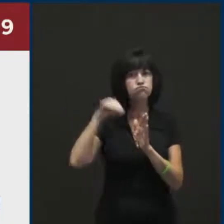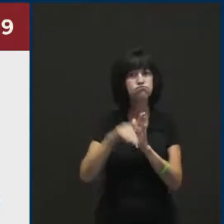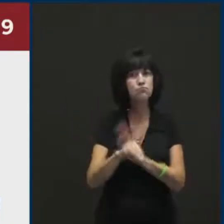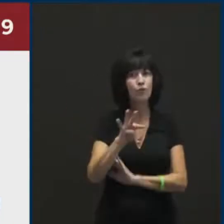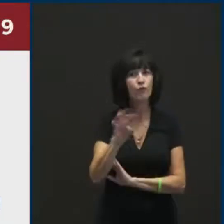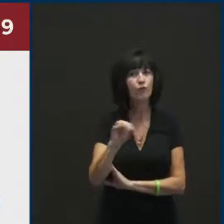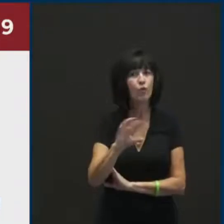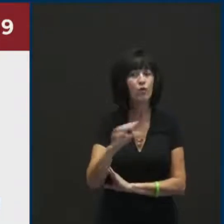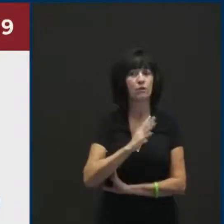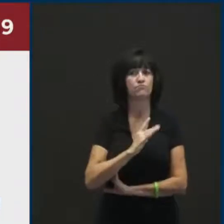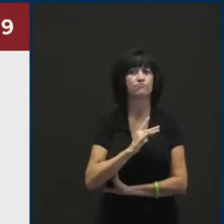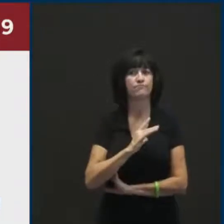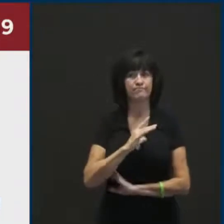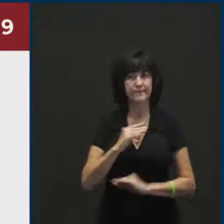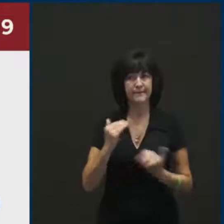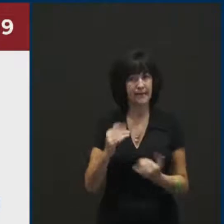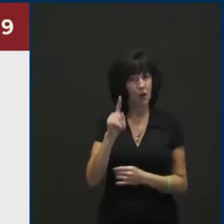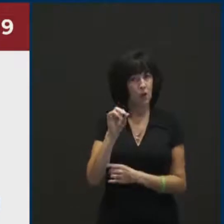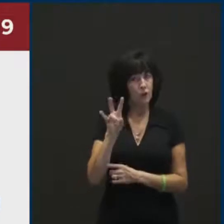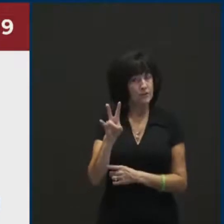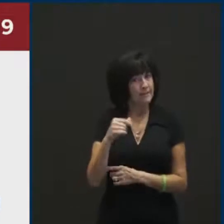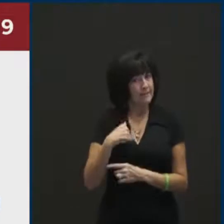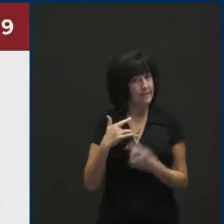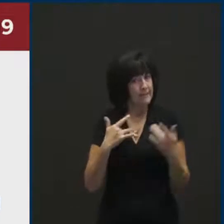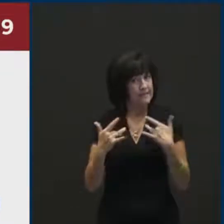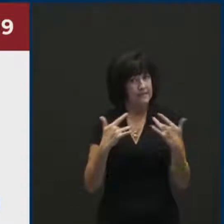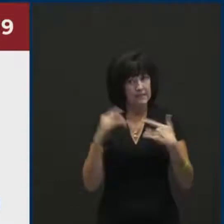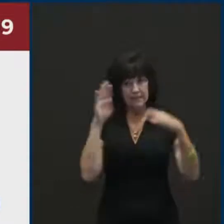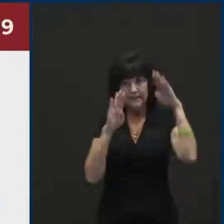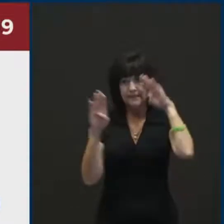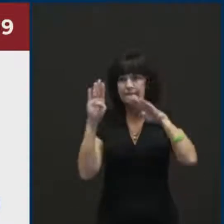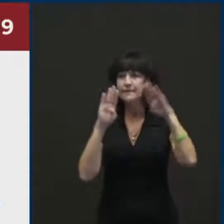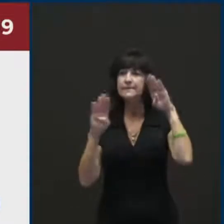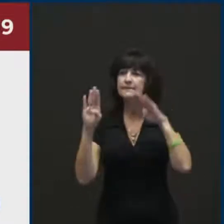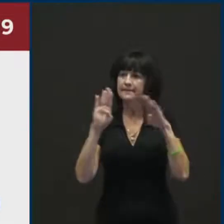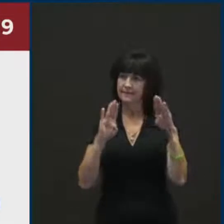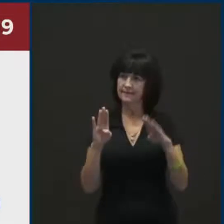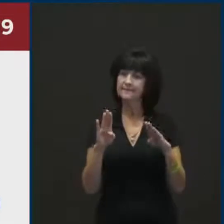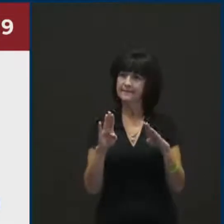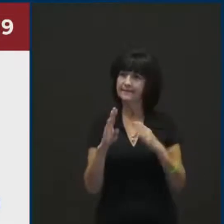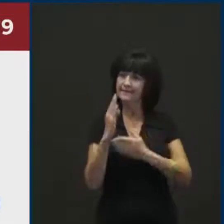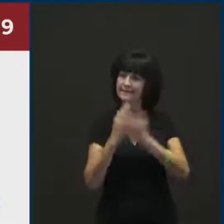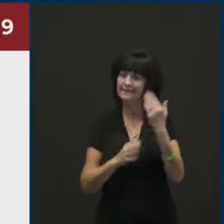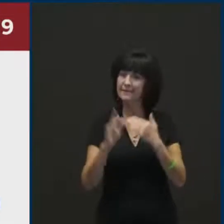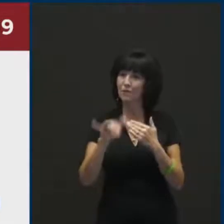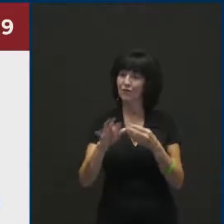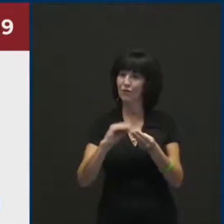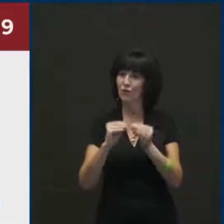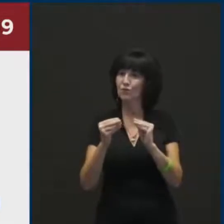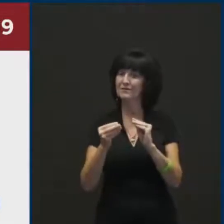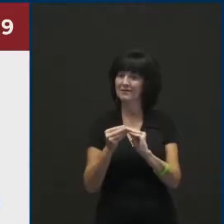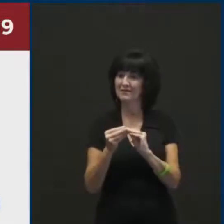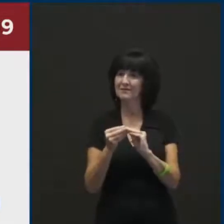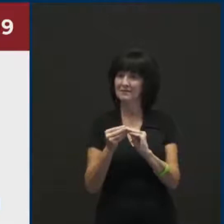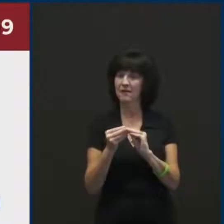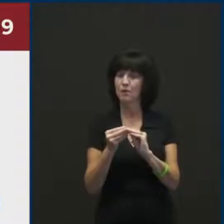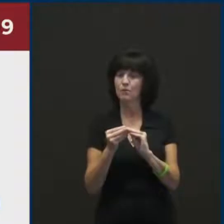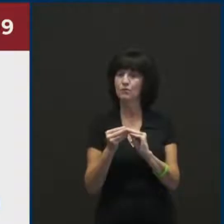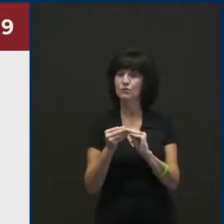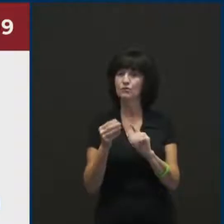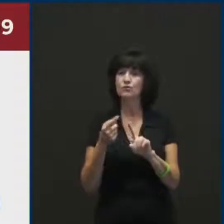107 is a bit concerning, and a lot of those cases, disproportionately the number of those cases and hospitalizations are